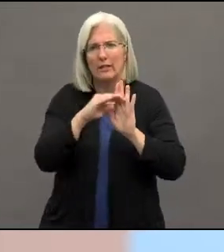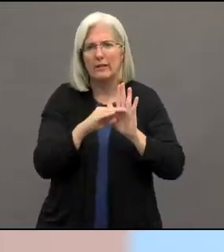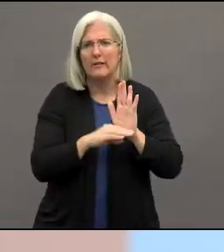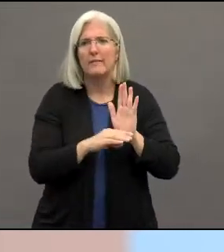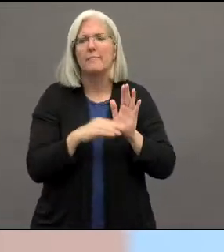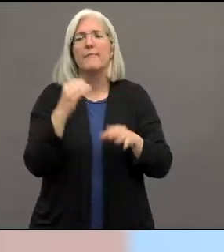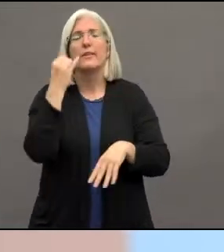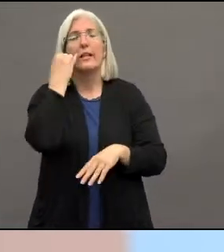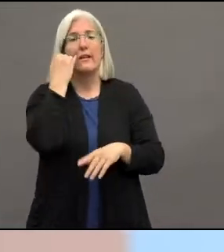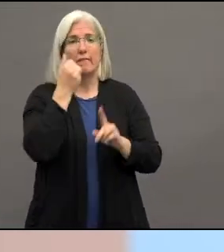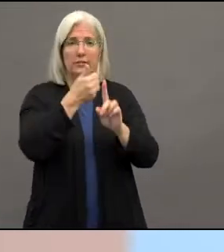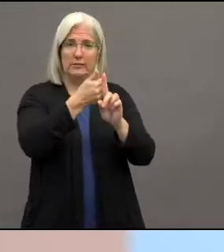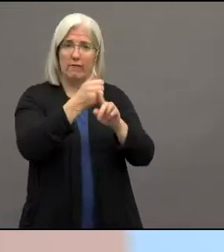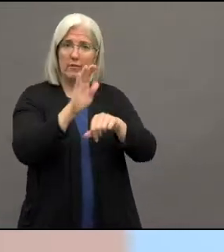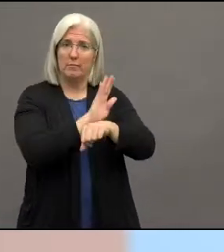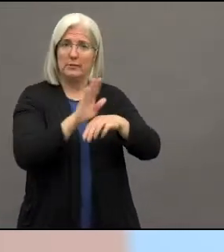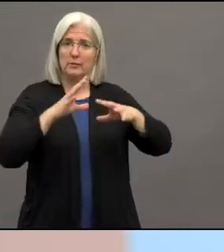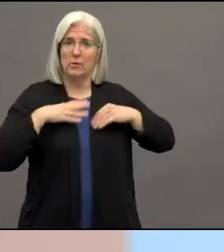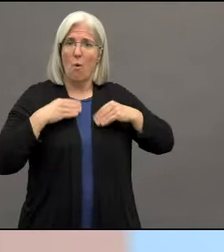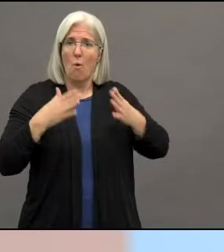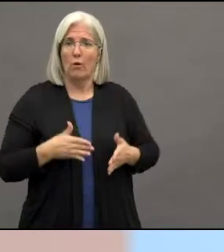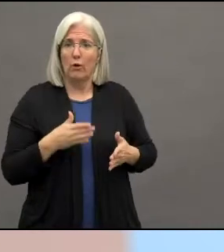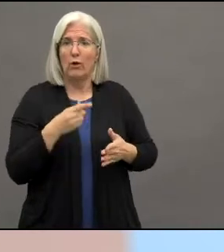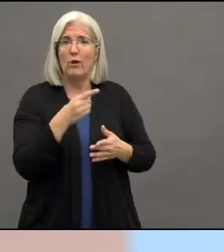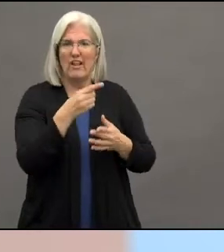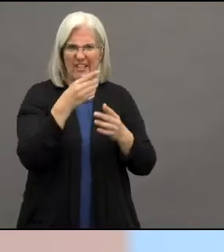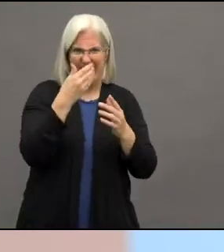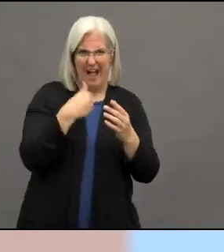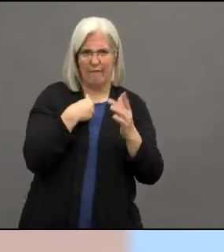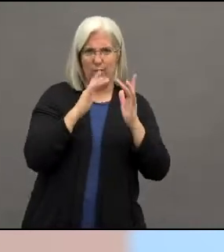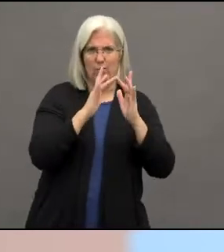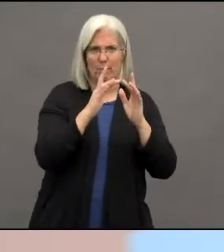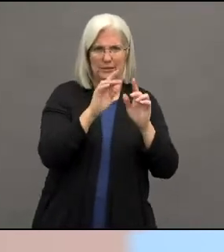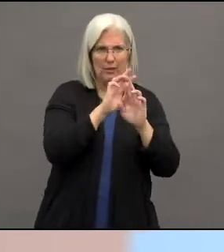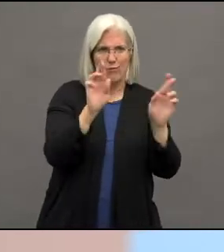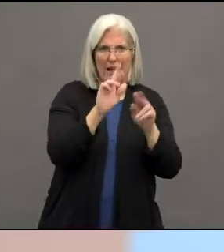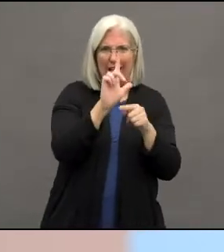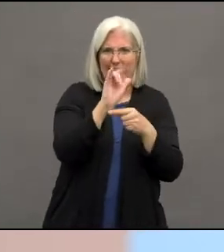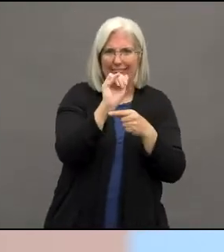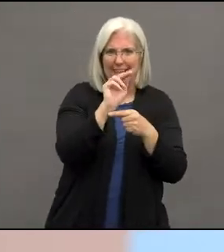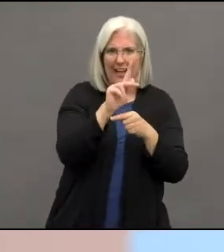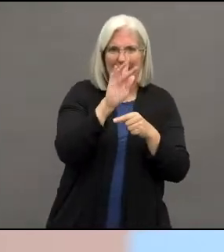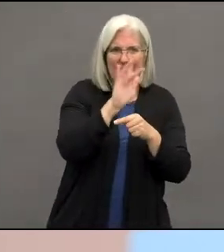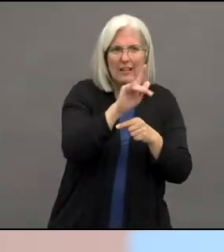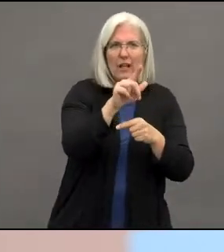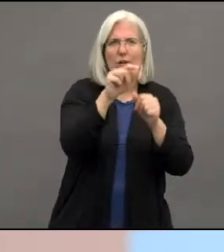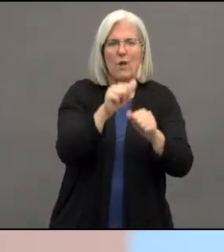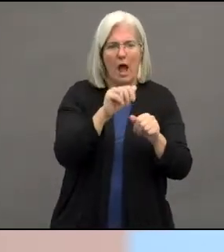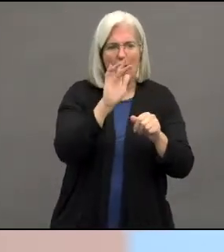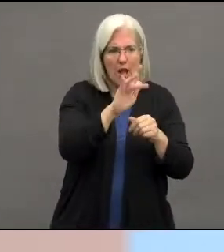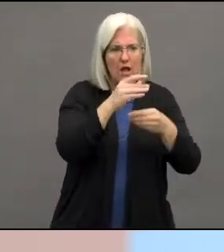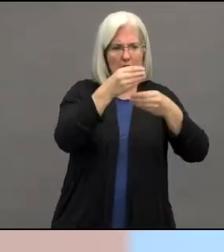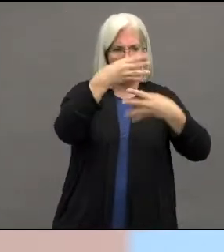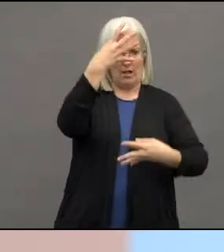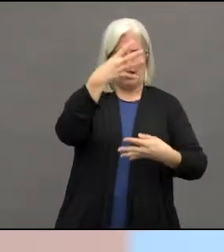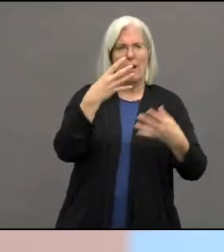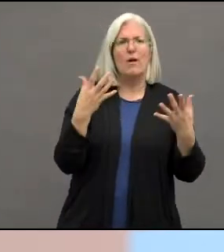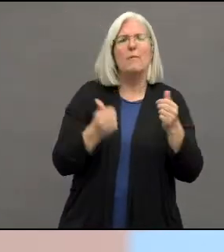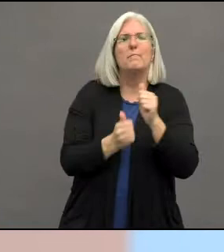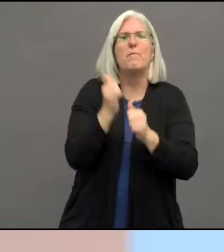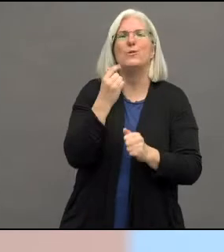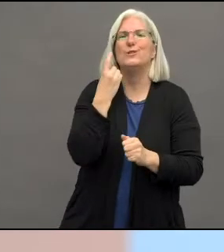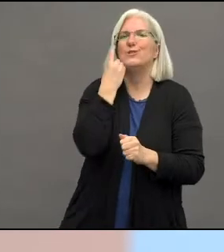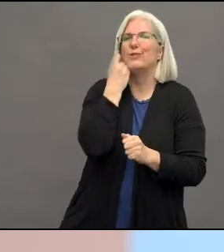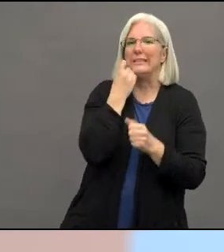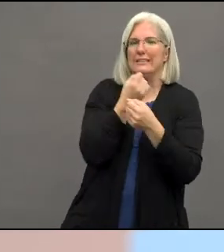link in that page for you to go to a social distancing protocol page, in where you can complete the social